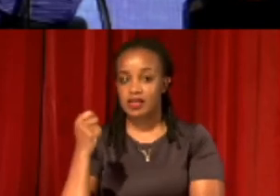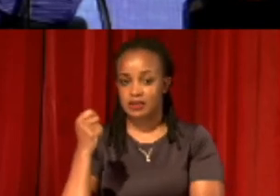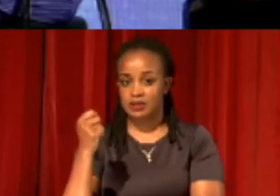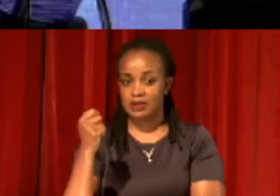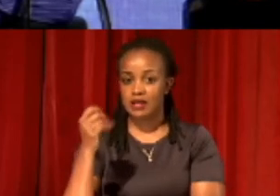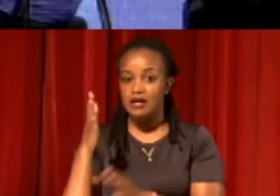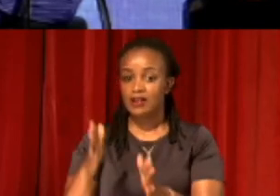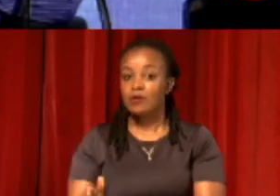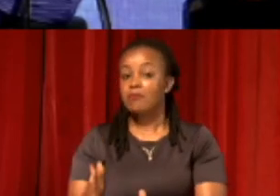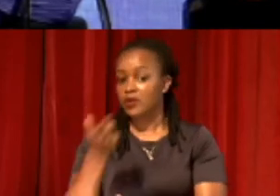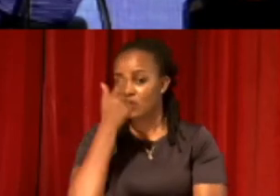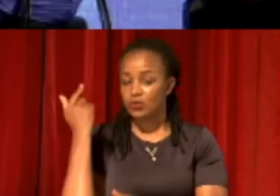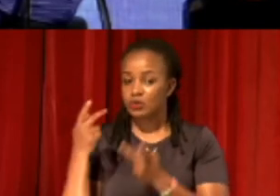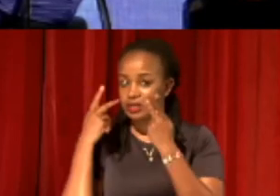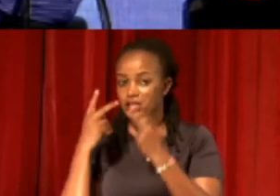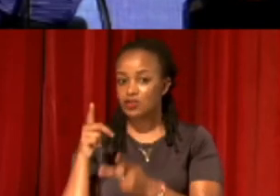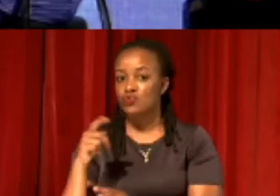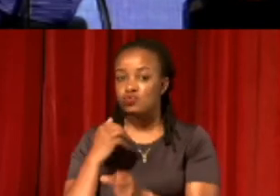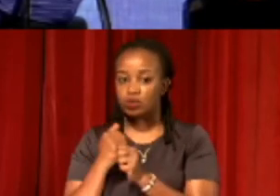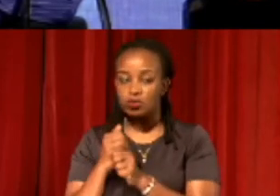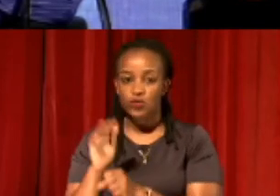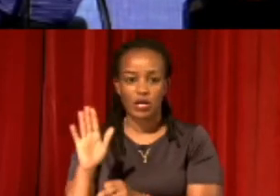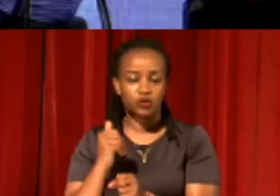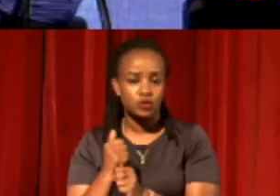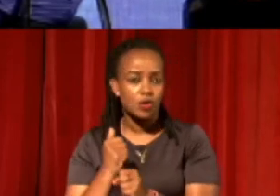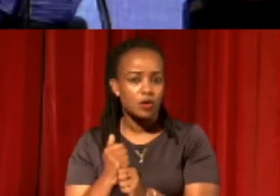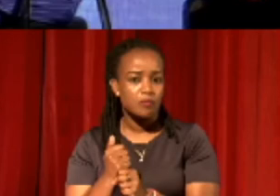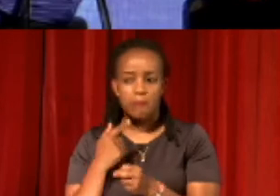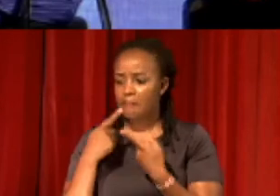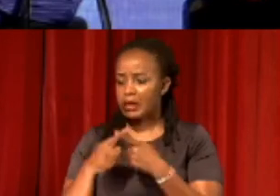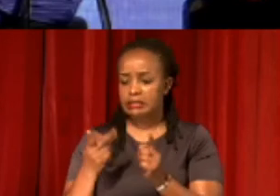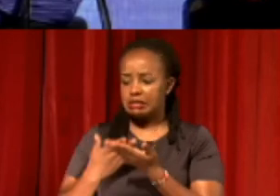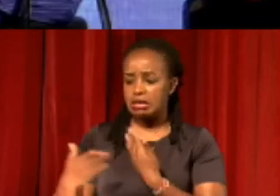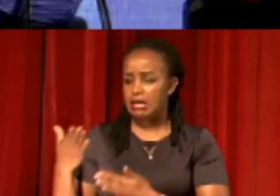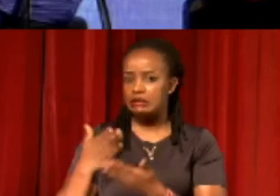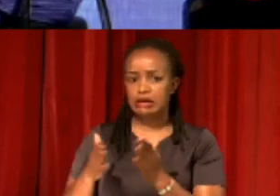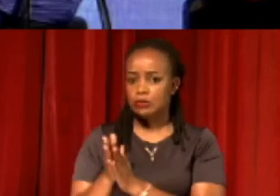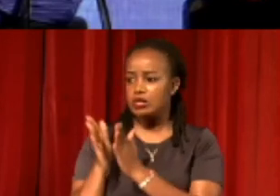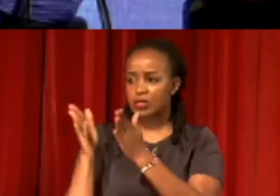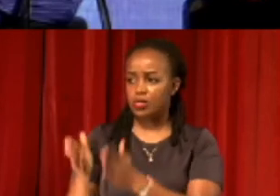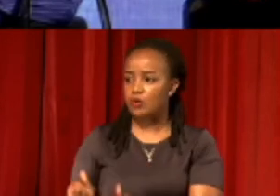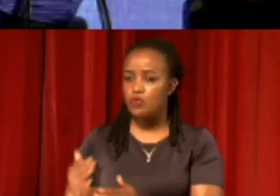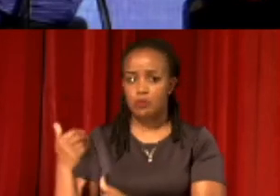national holidays and stuff like that. But we don't get to interact with you. Tell us a little about yourself.